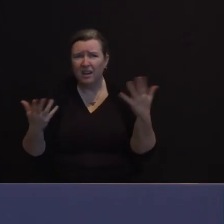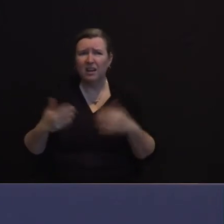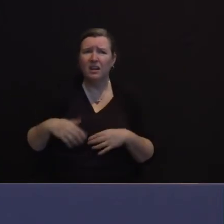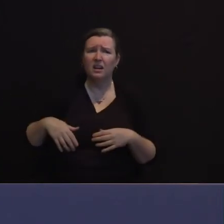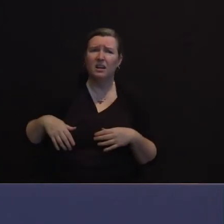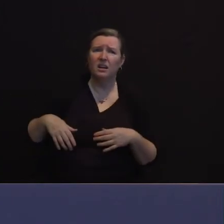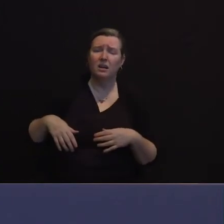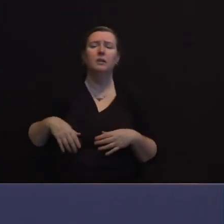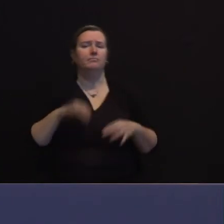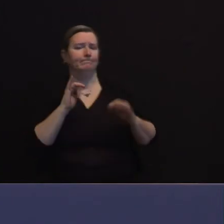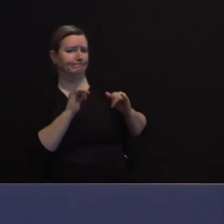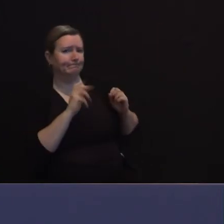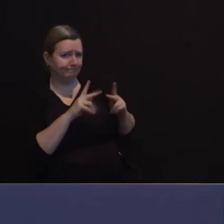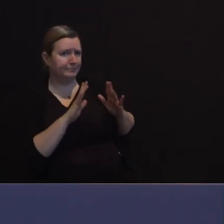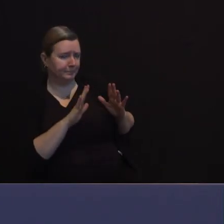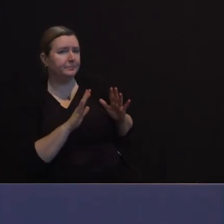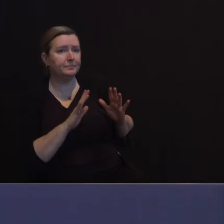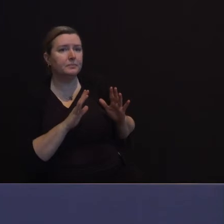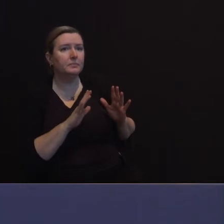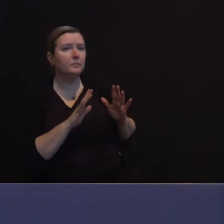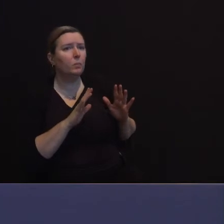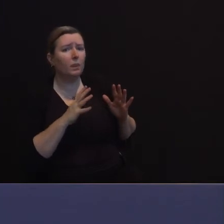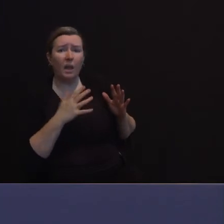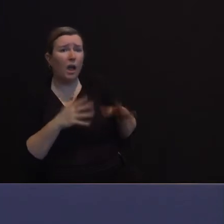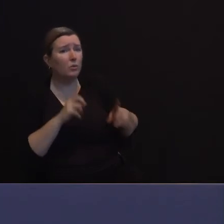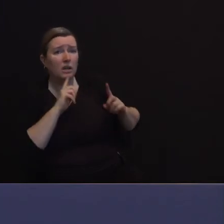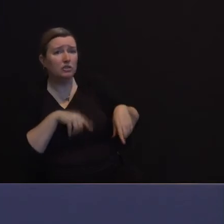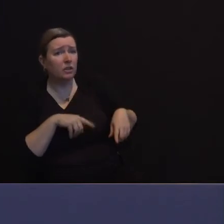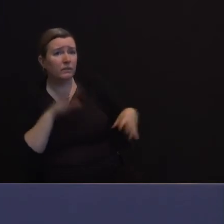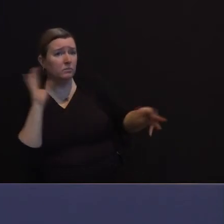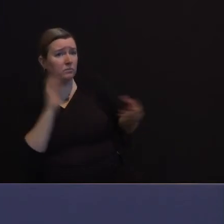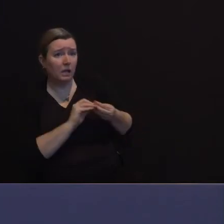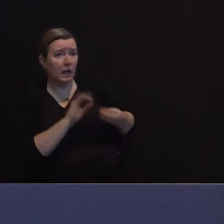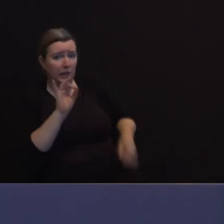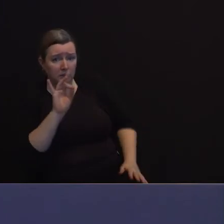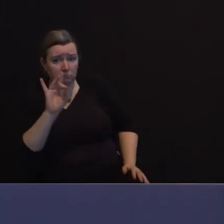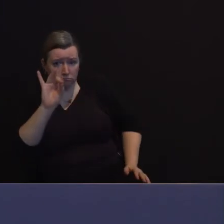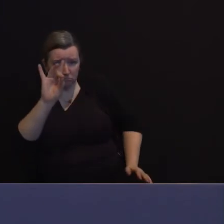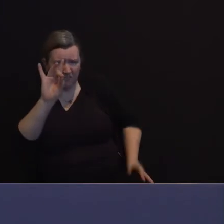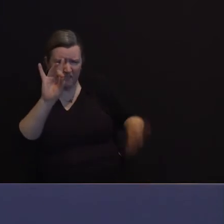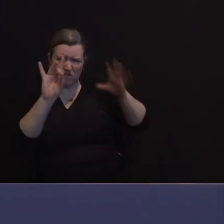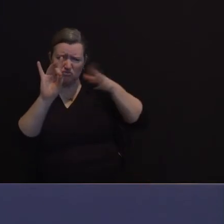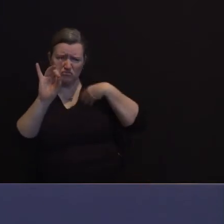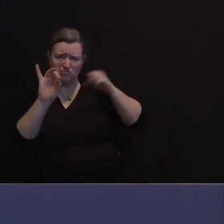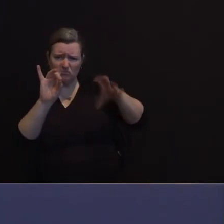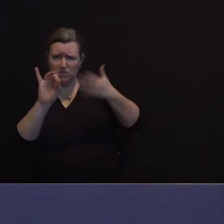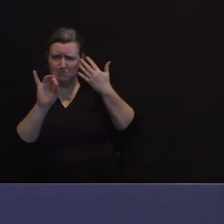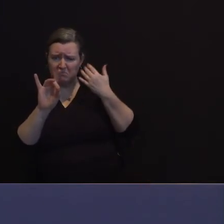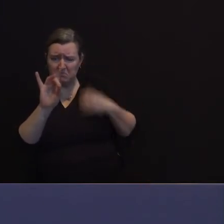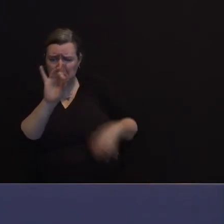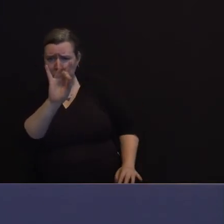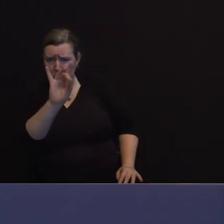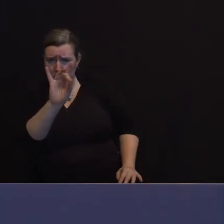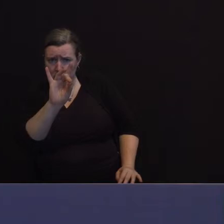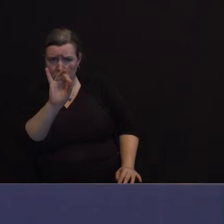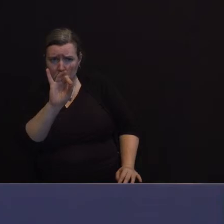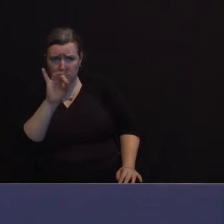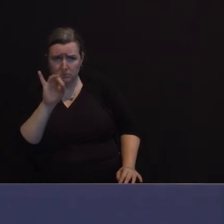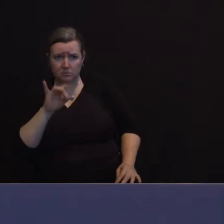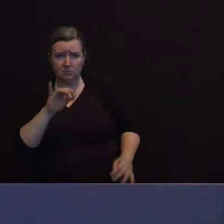reference the answer to the last question we've addressed. I think it's 8 cases, and Eddie addressed the CDC process of which we're a part of.